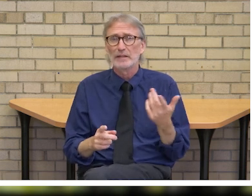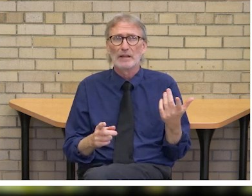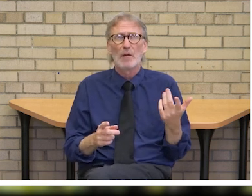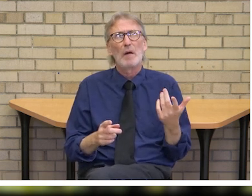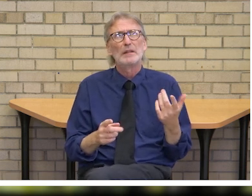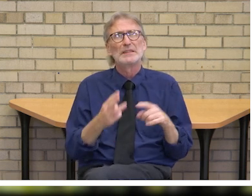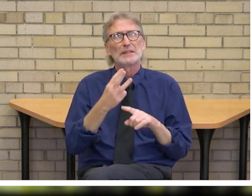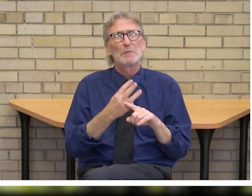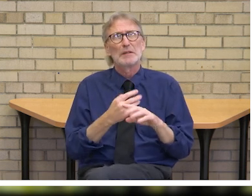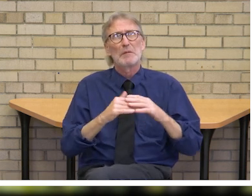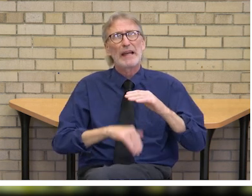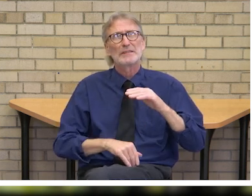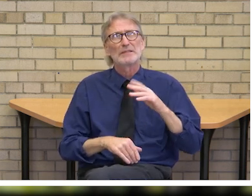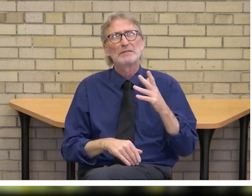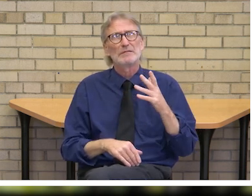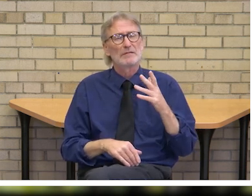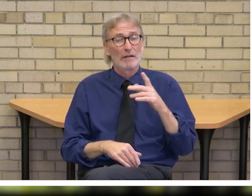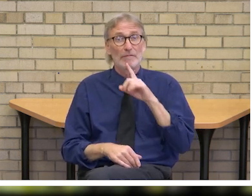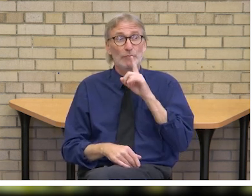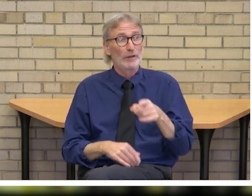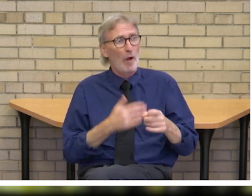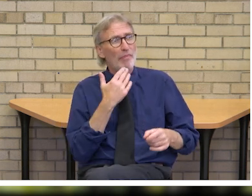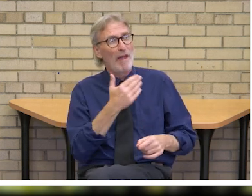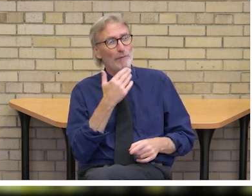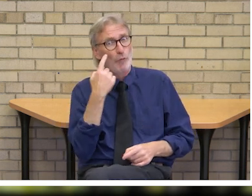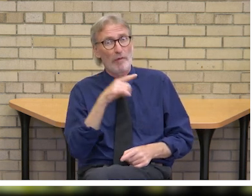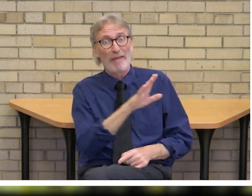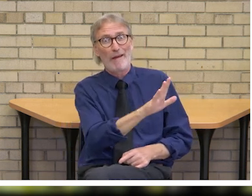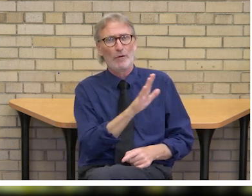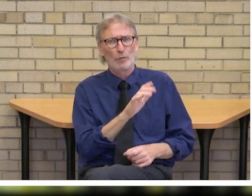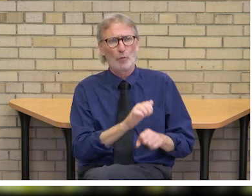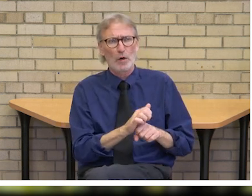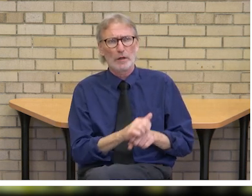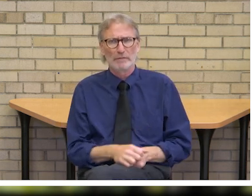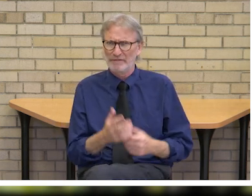6 months. We're extremely appreciative for their effort.